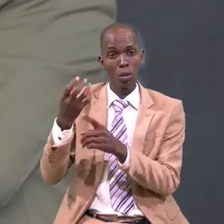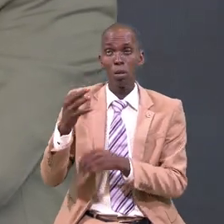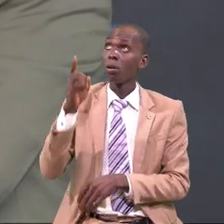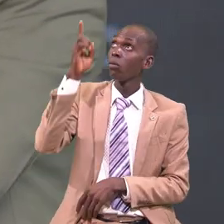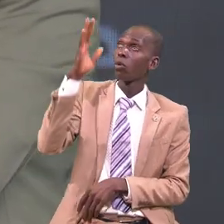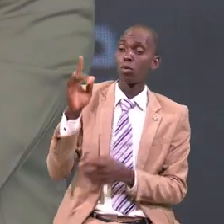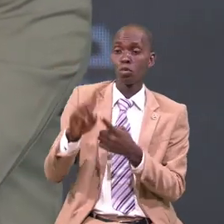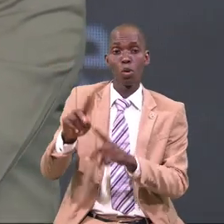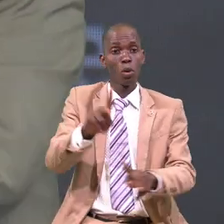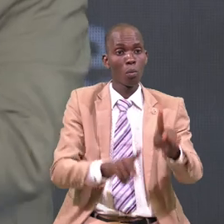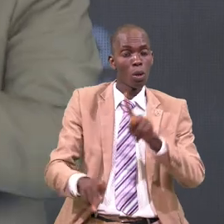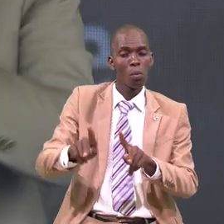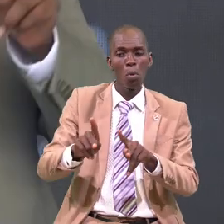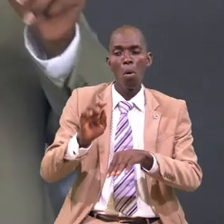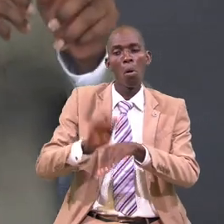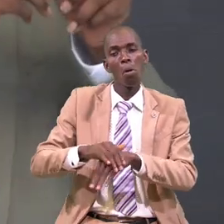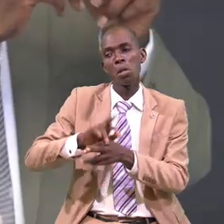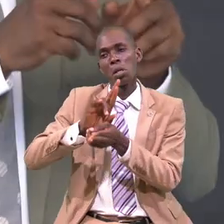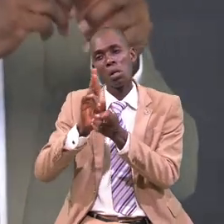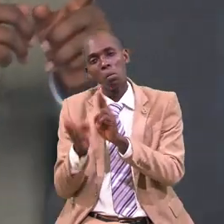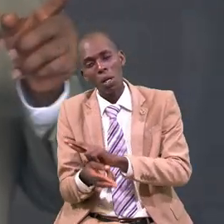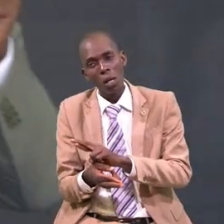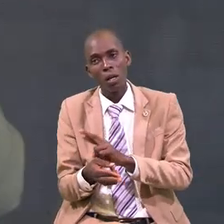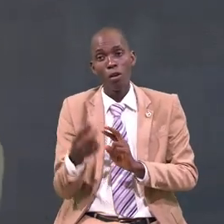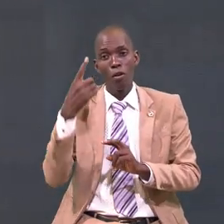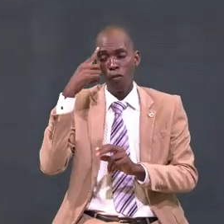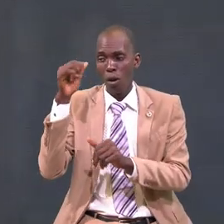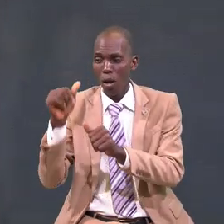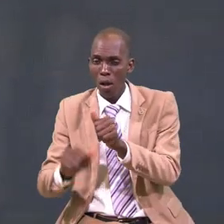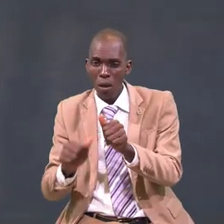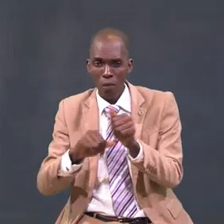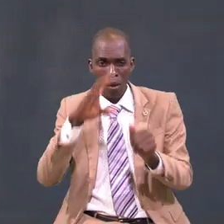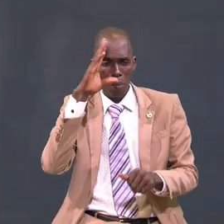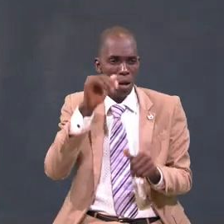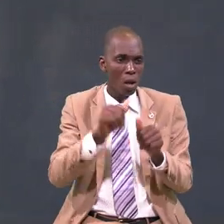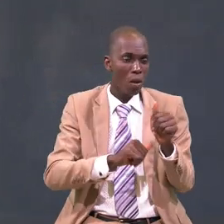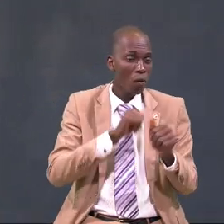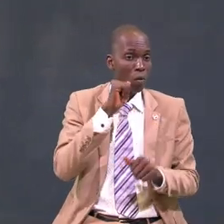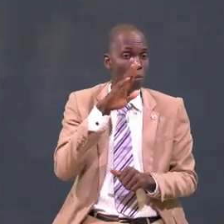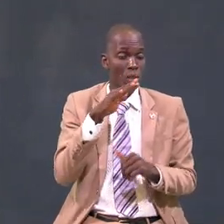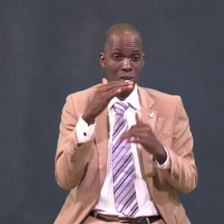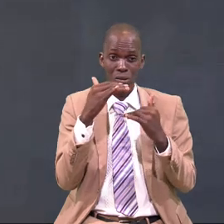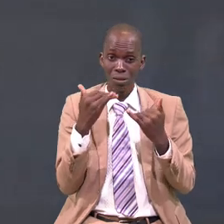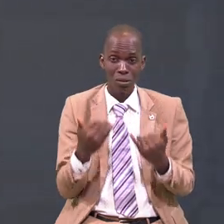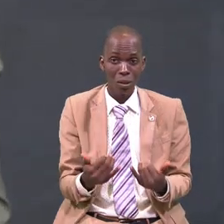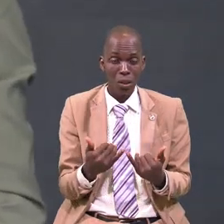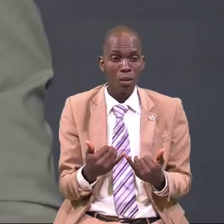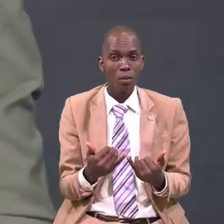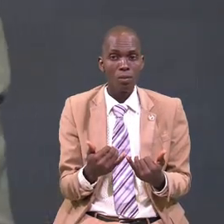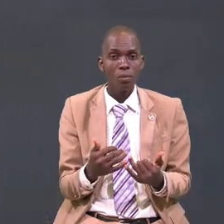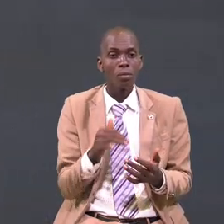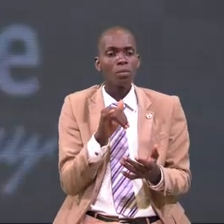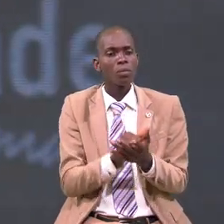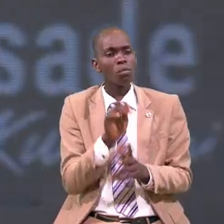repentance for every man and every woman. that those who